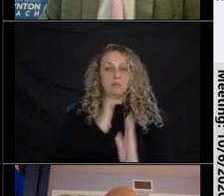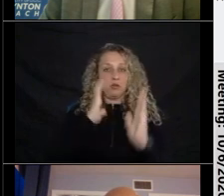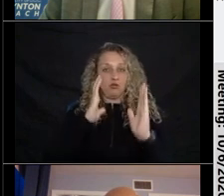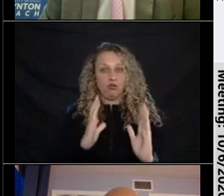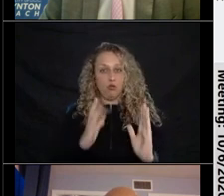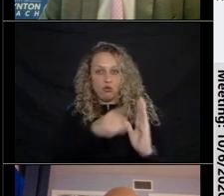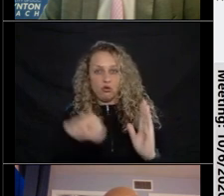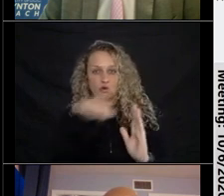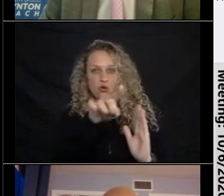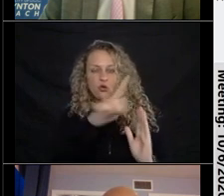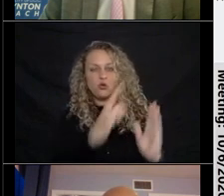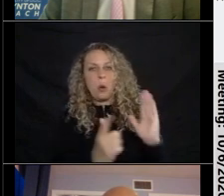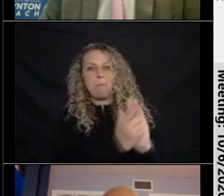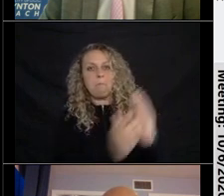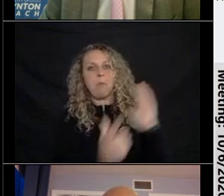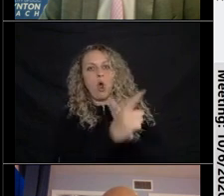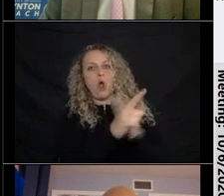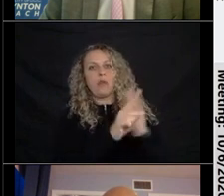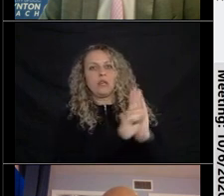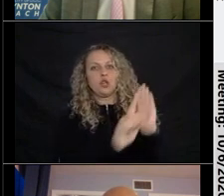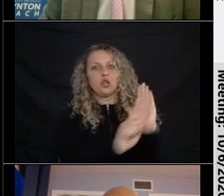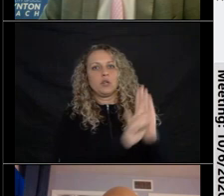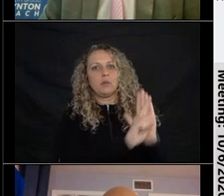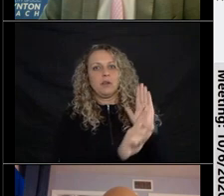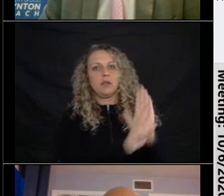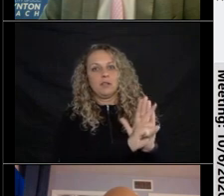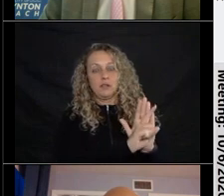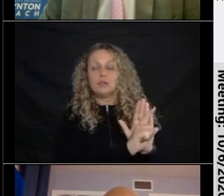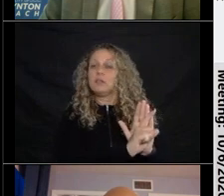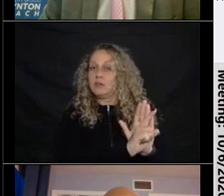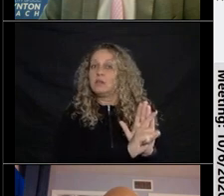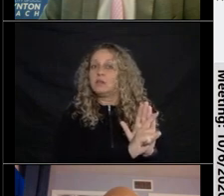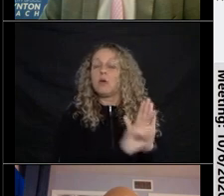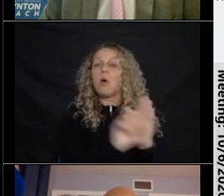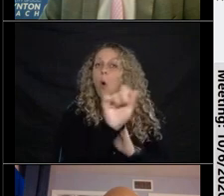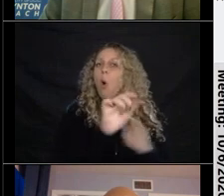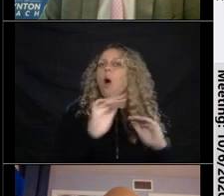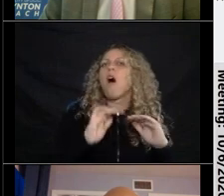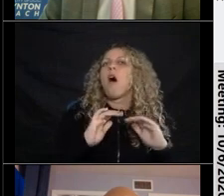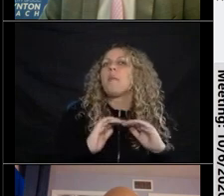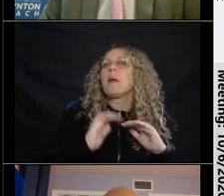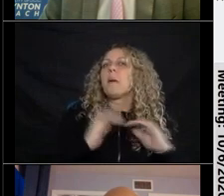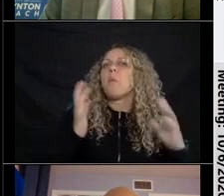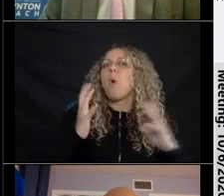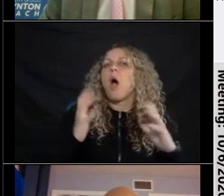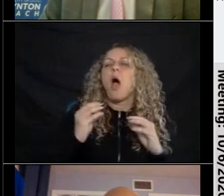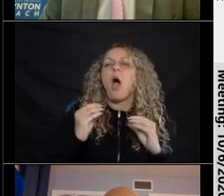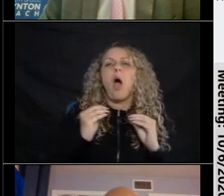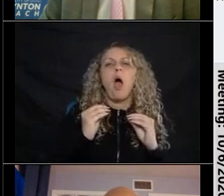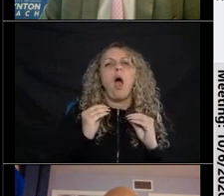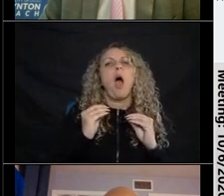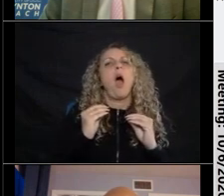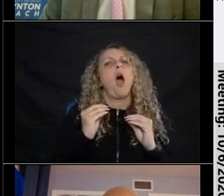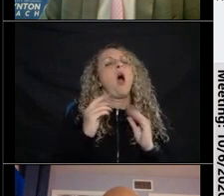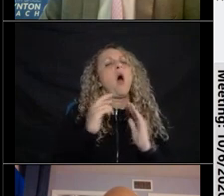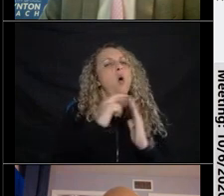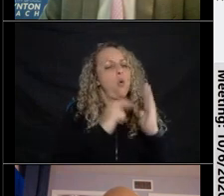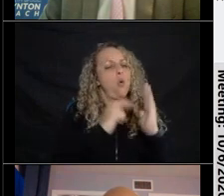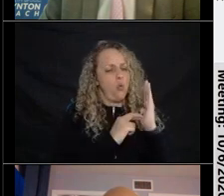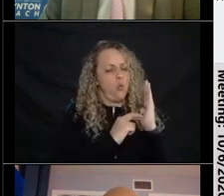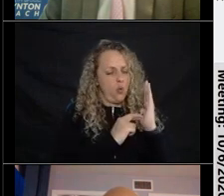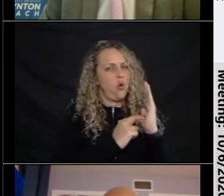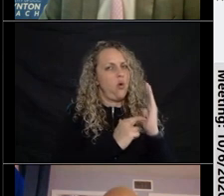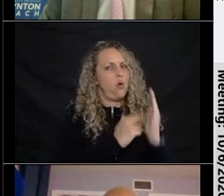to bar these church bells, or at the very least, a moratorium until a survey can